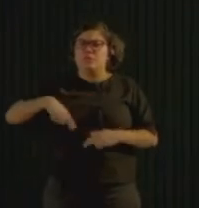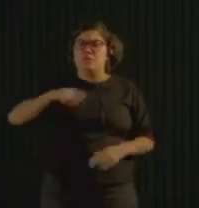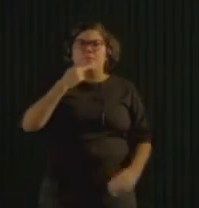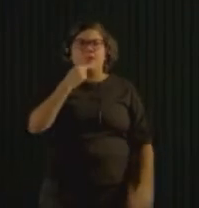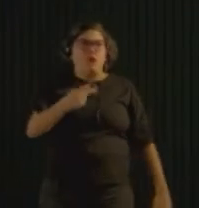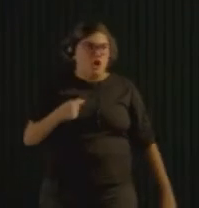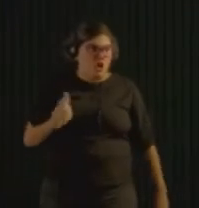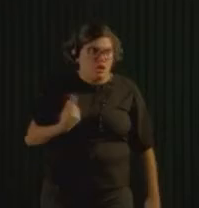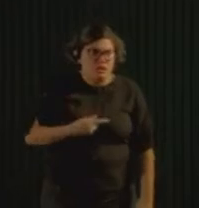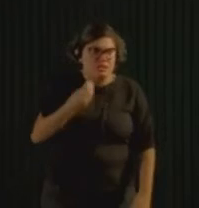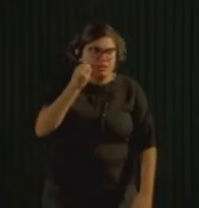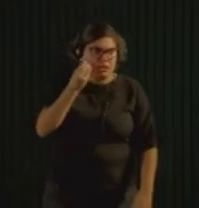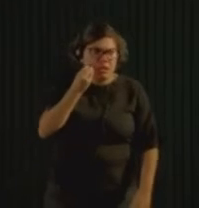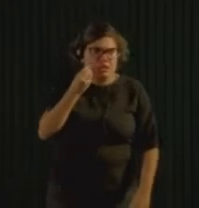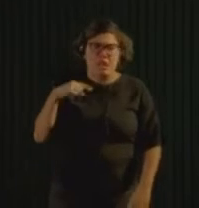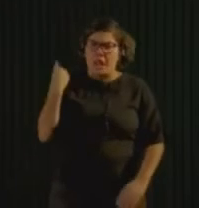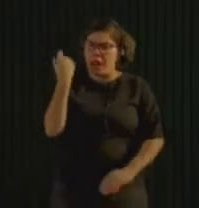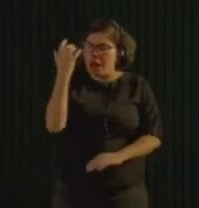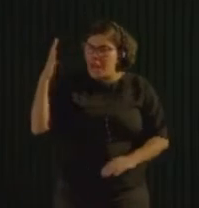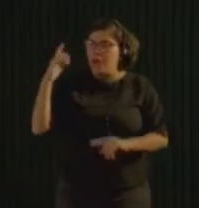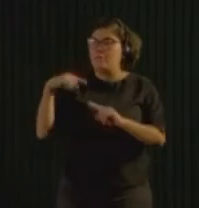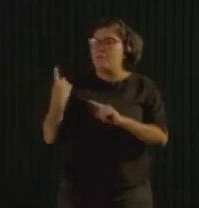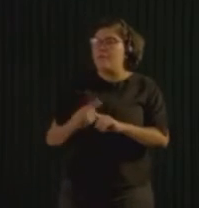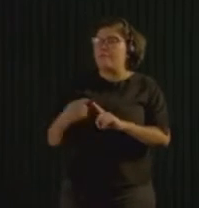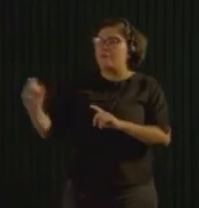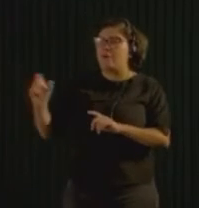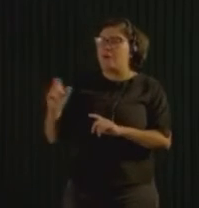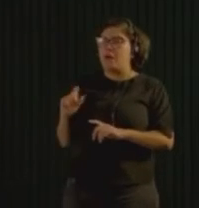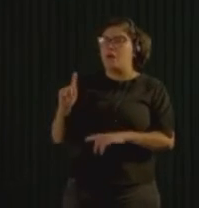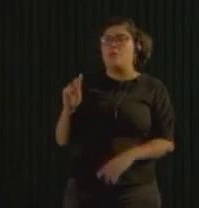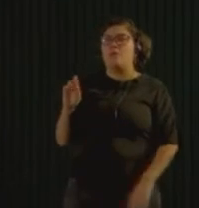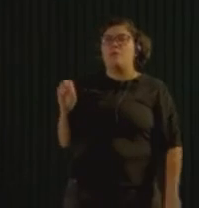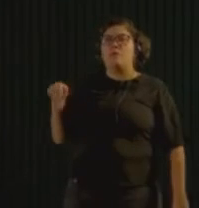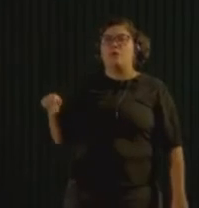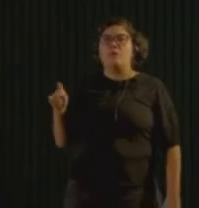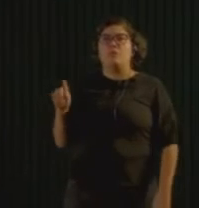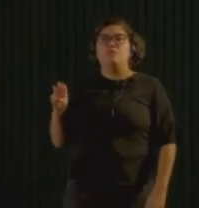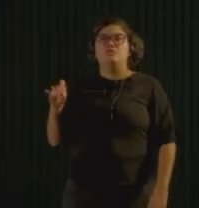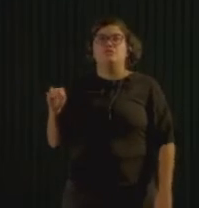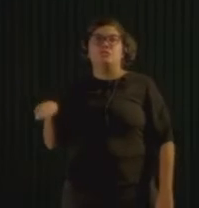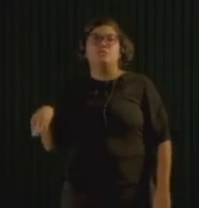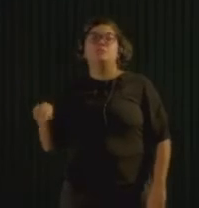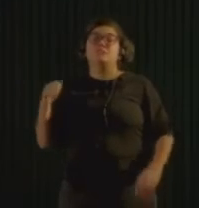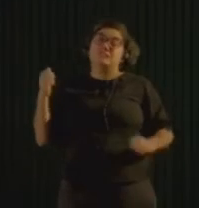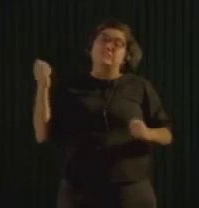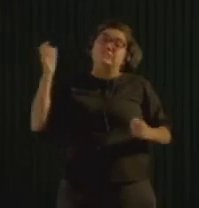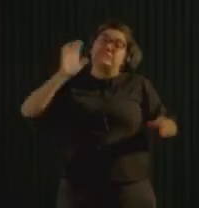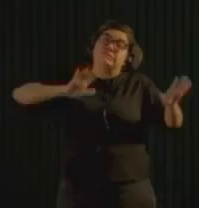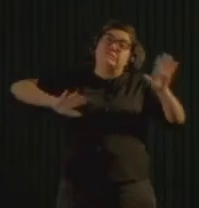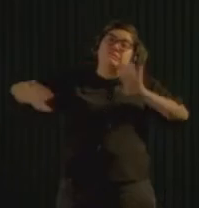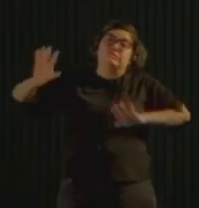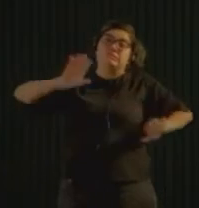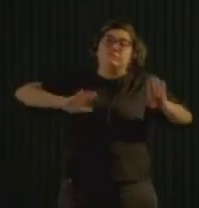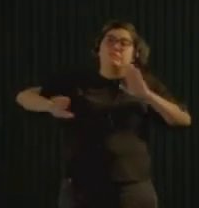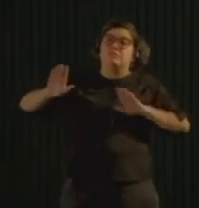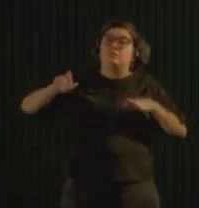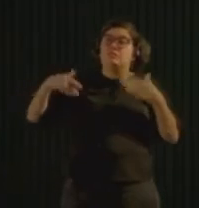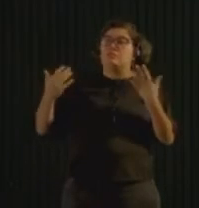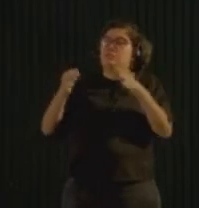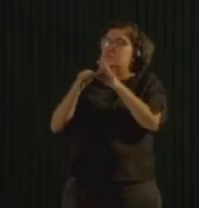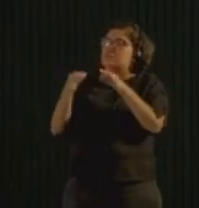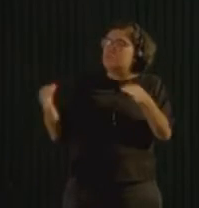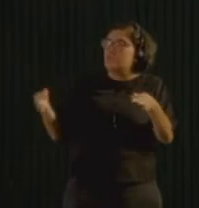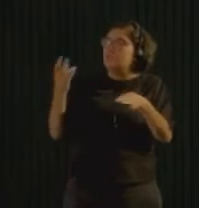greenwashing, and then why should we even bother? So we have to use it carefully, and then simplicity is usually the easiest way to